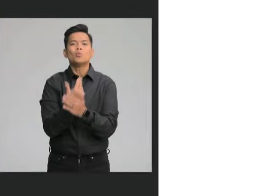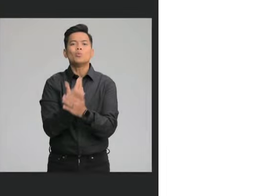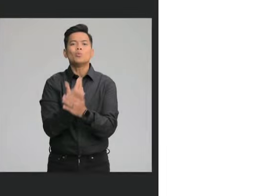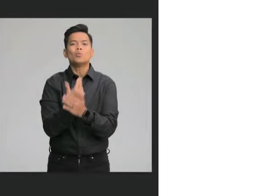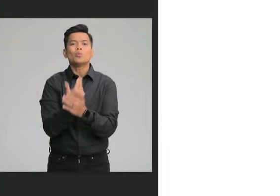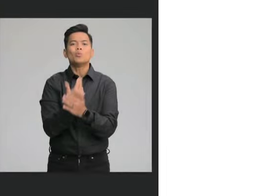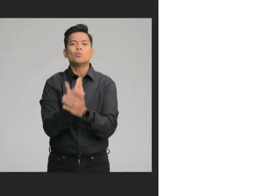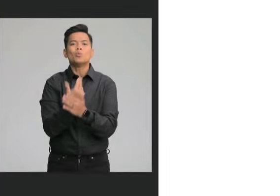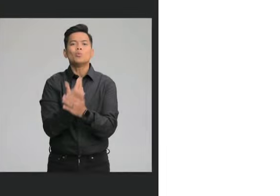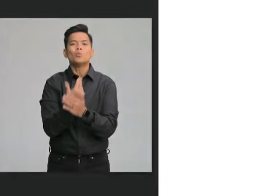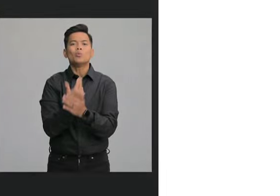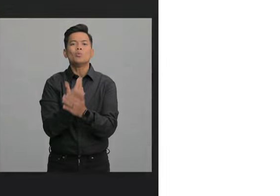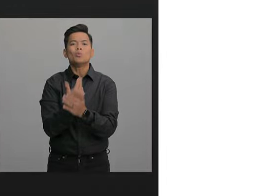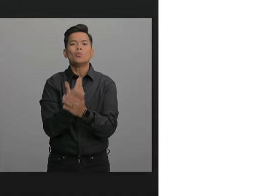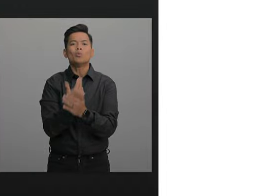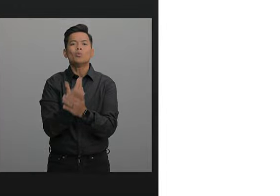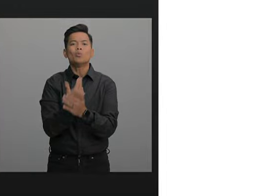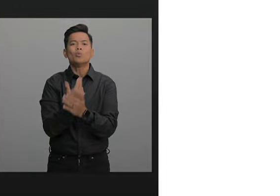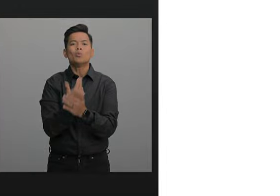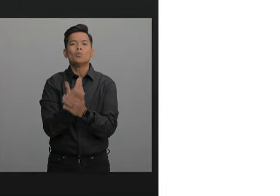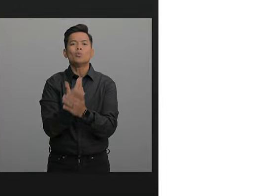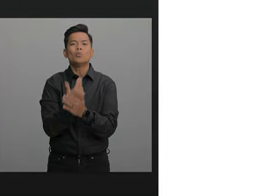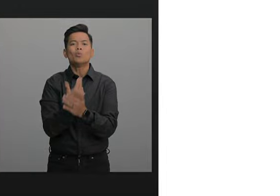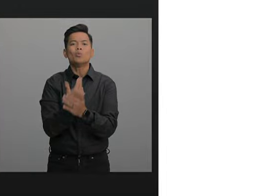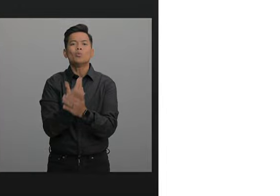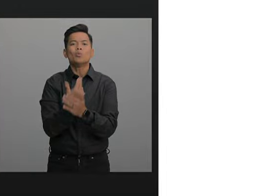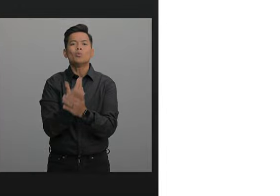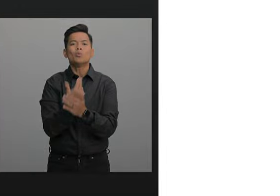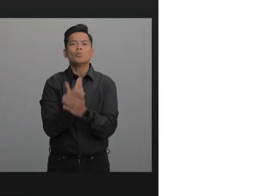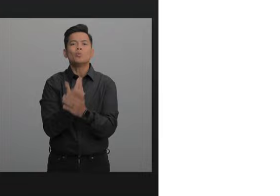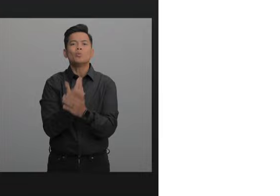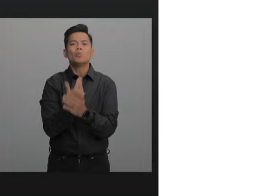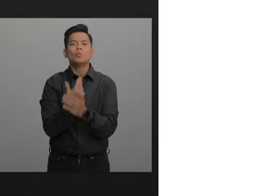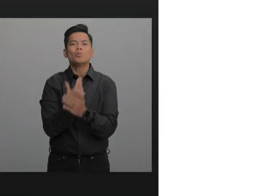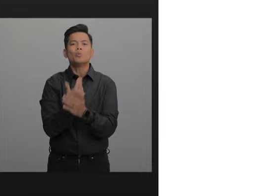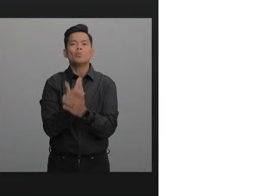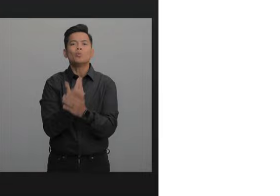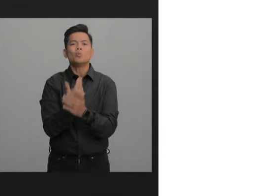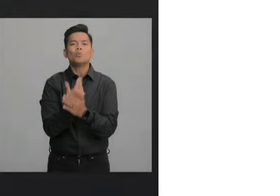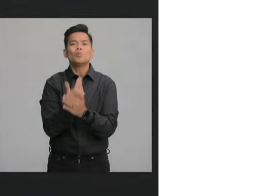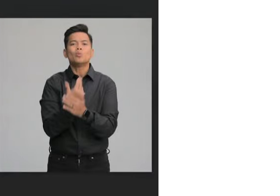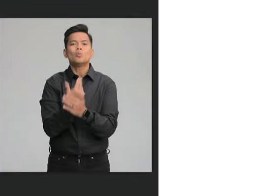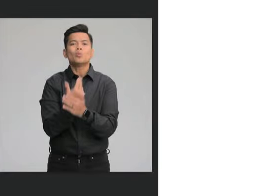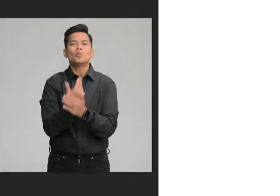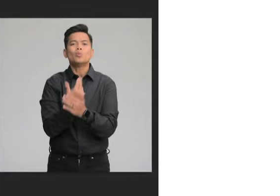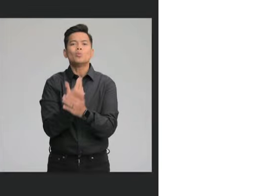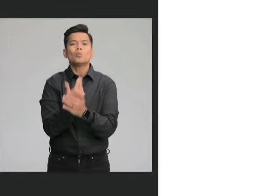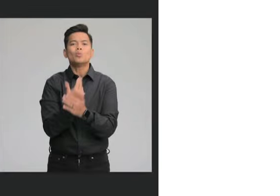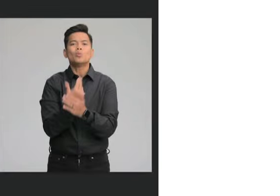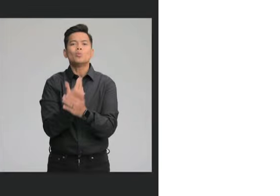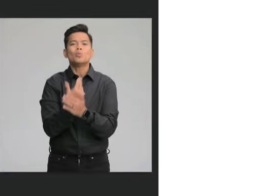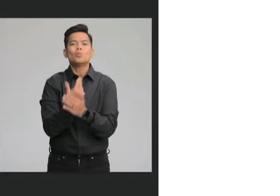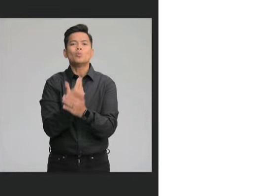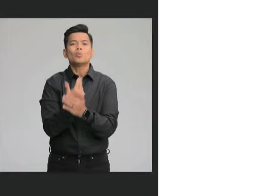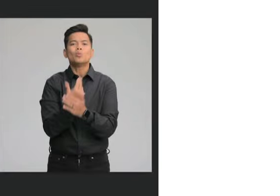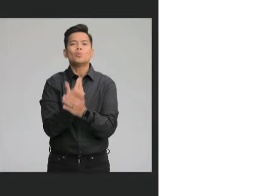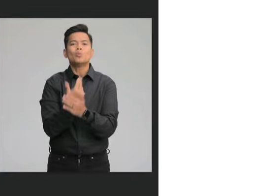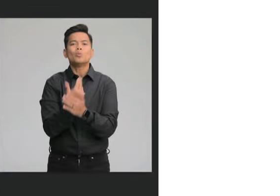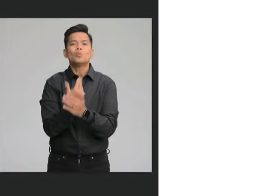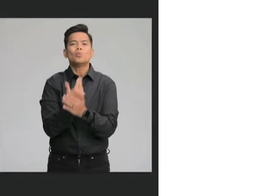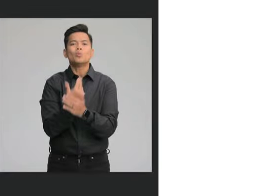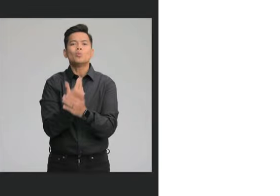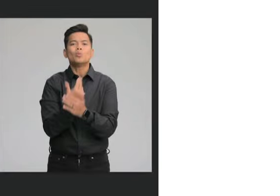quite a bit of light into the sensor. Now it's 12 megapixels, it's not 48, so you are losing the abilities that you'd get with the 28 millimeter, but